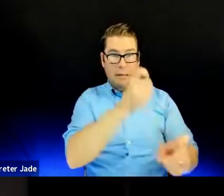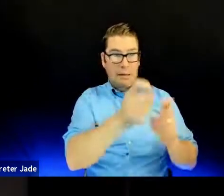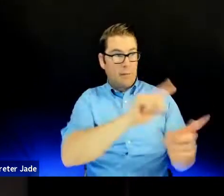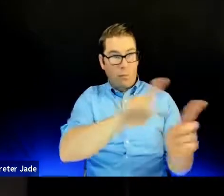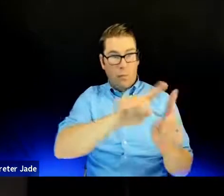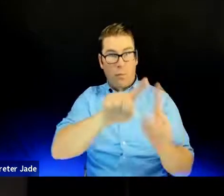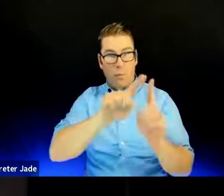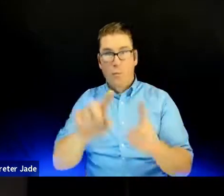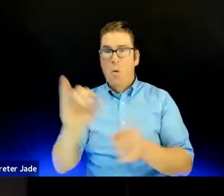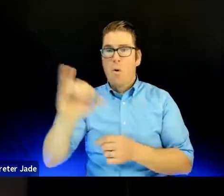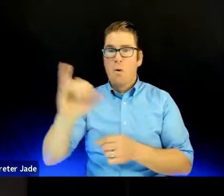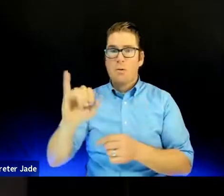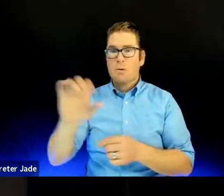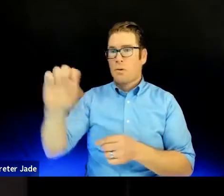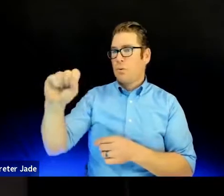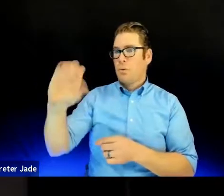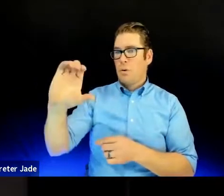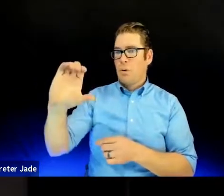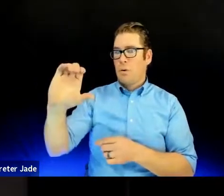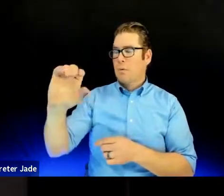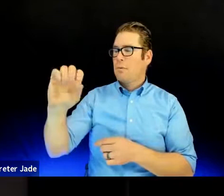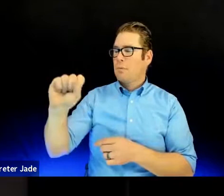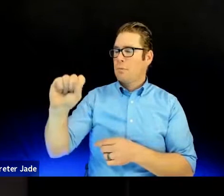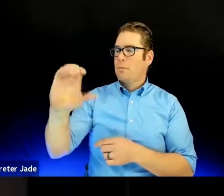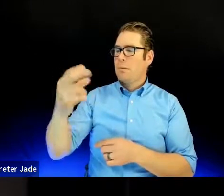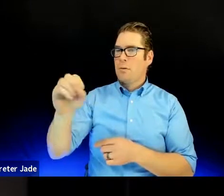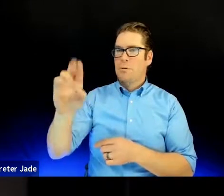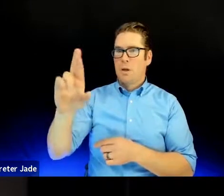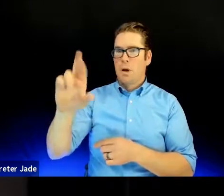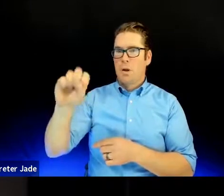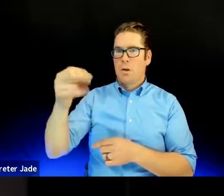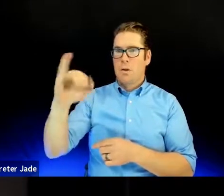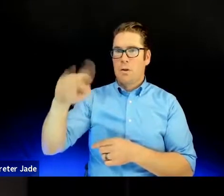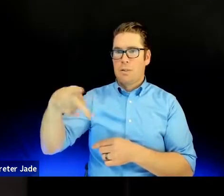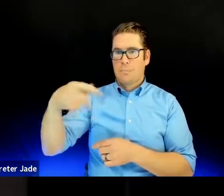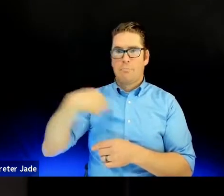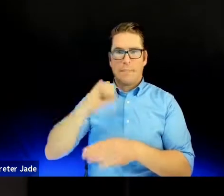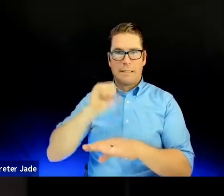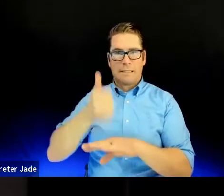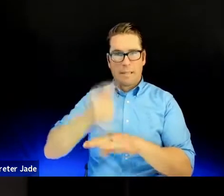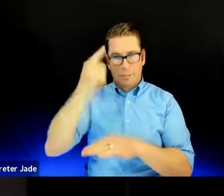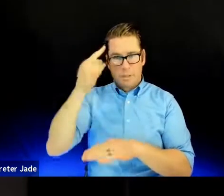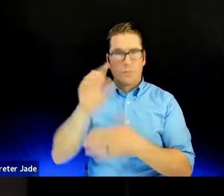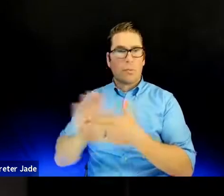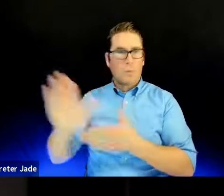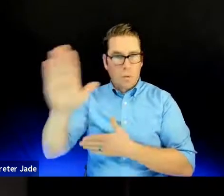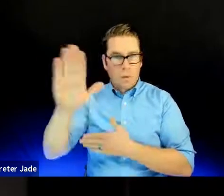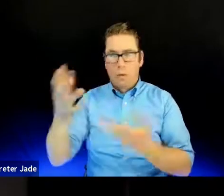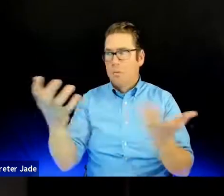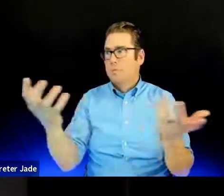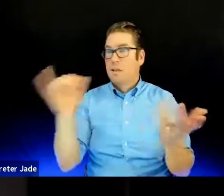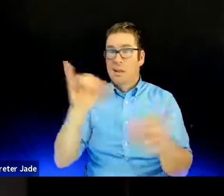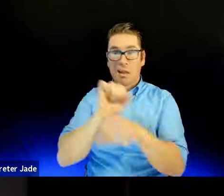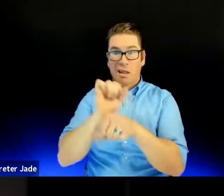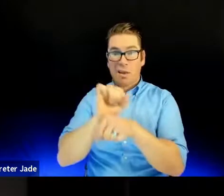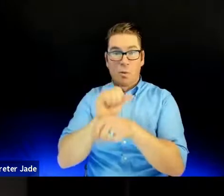College. So I enjoy the subject matter. It's fun, interesting. It changes constantly. So if you don't